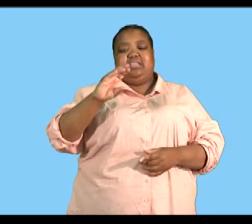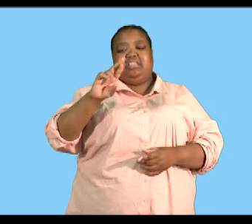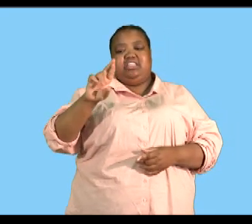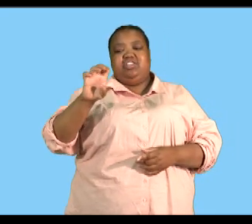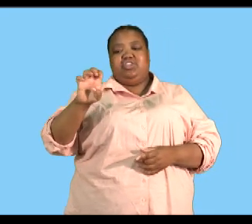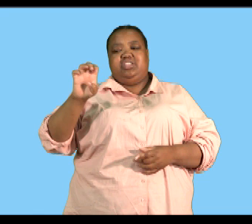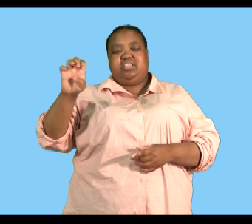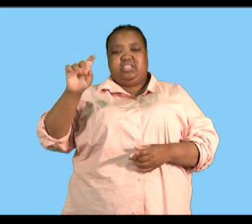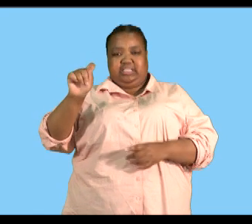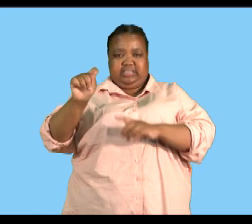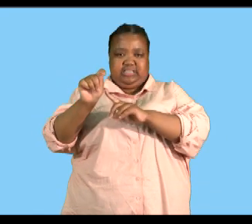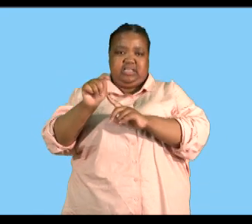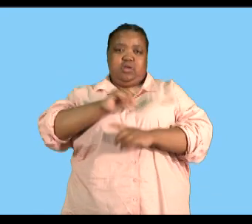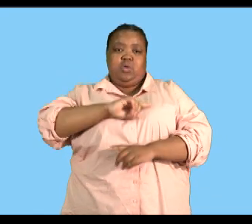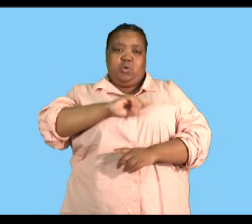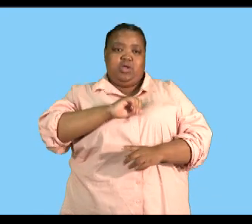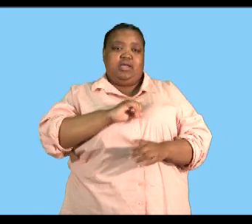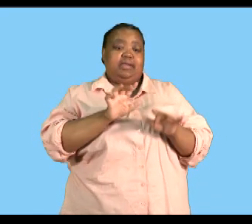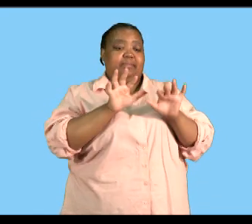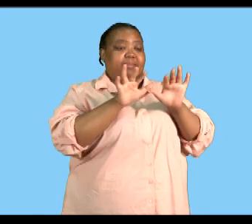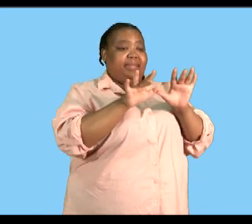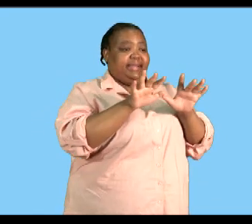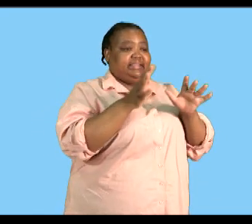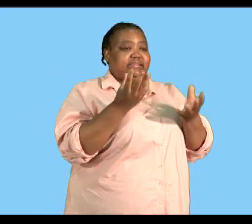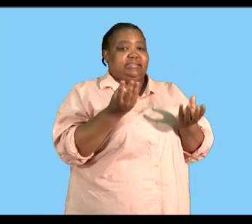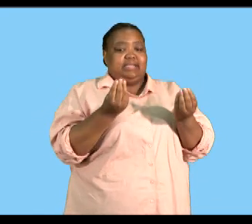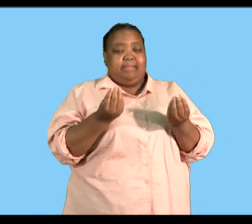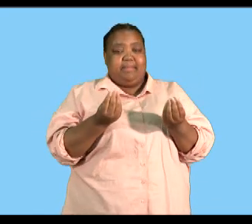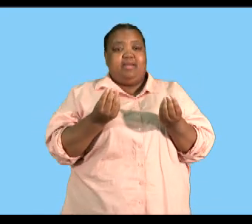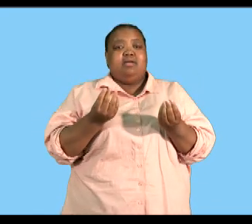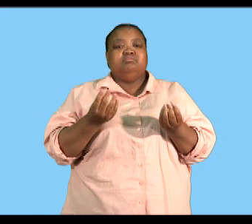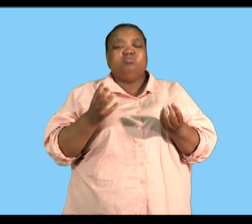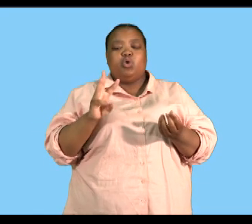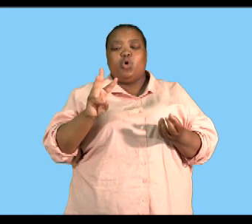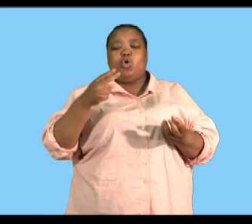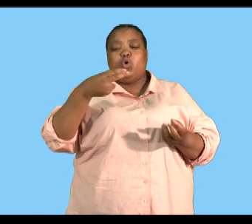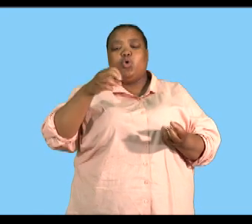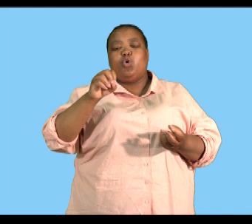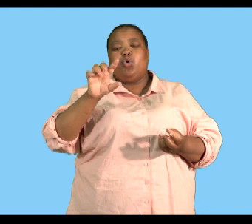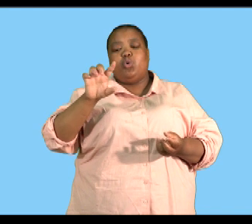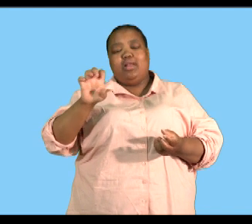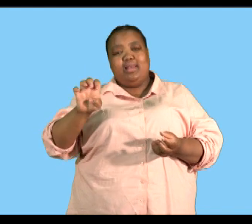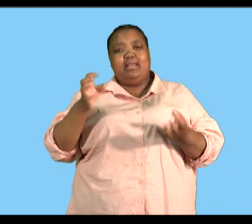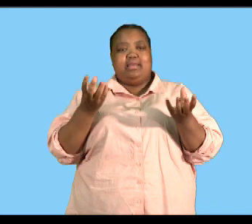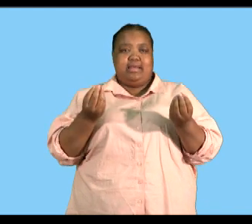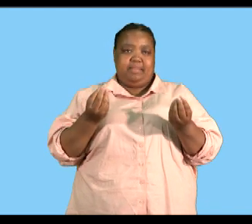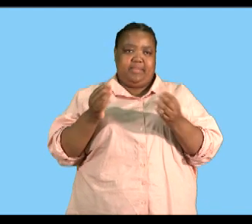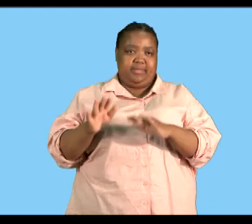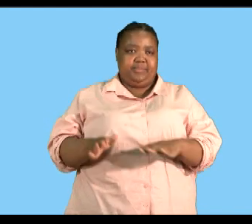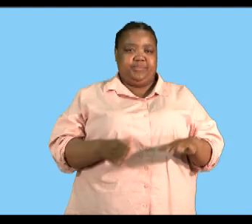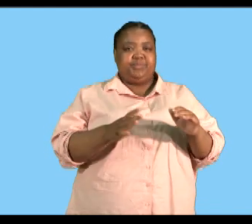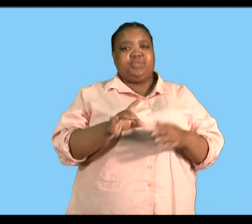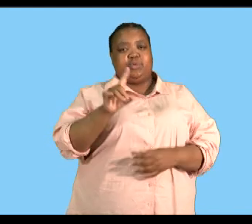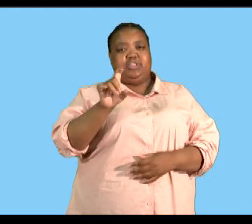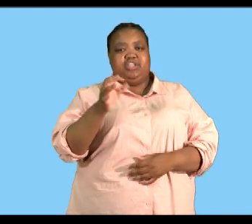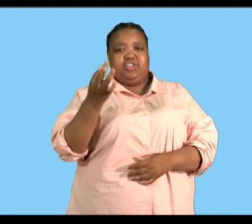They are discrete because the number of birds is given to us in whole numbers. Then looking at question 3,